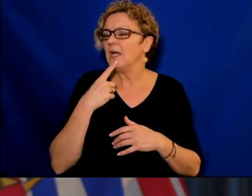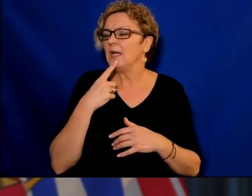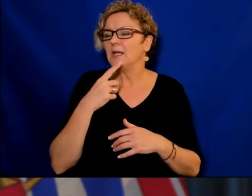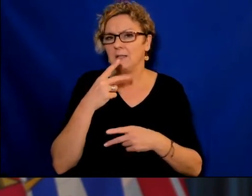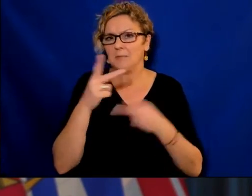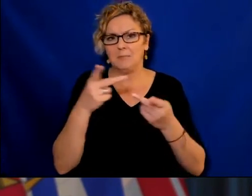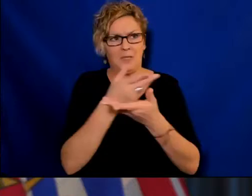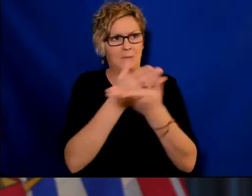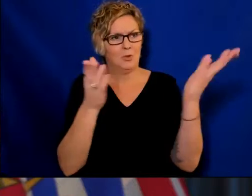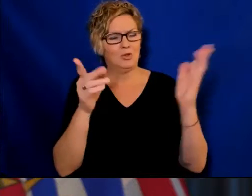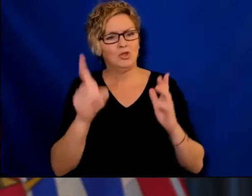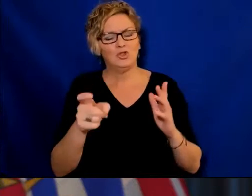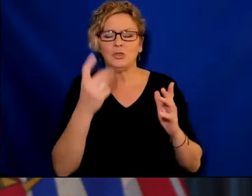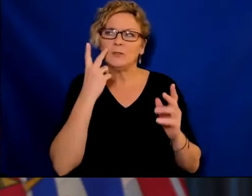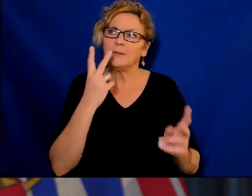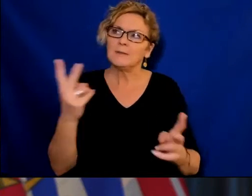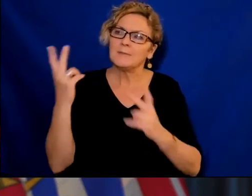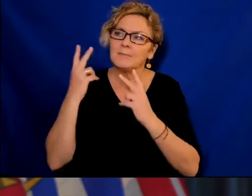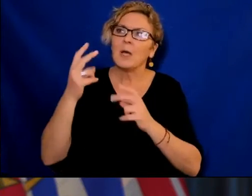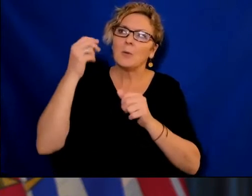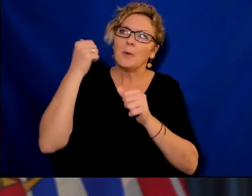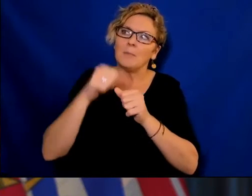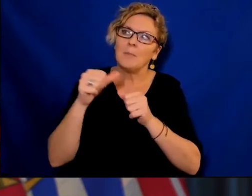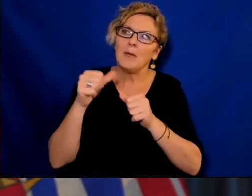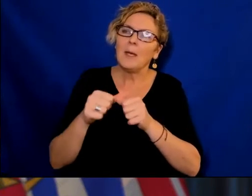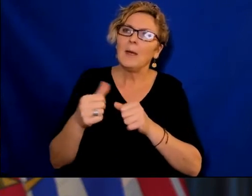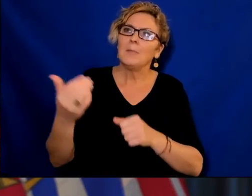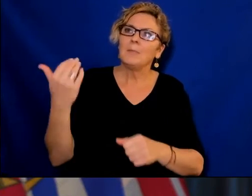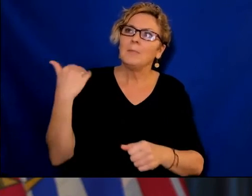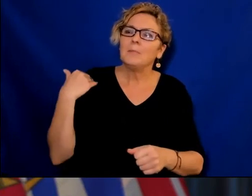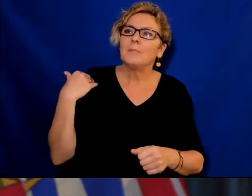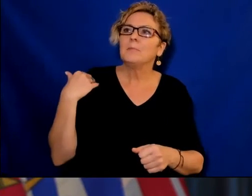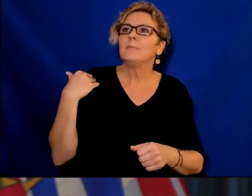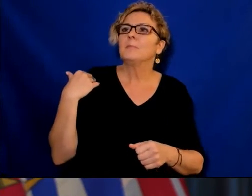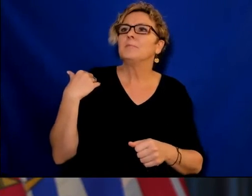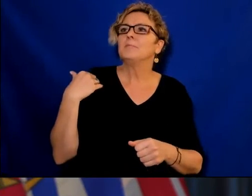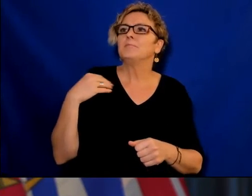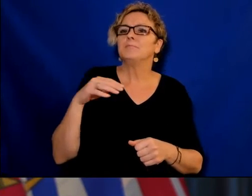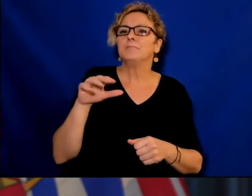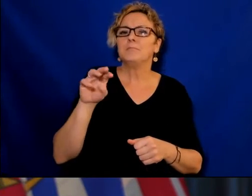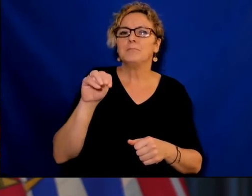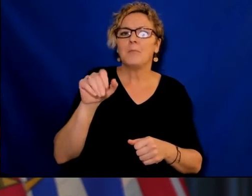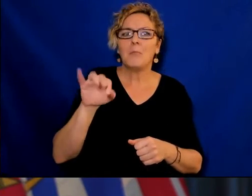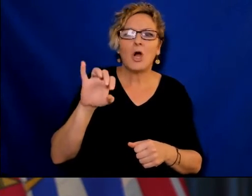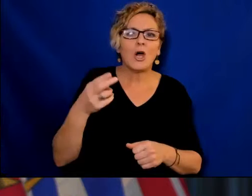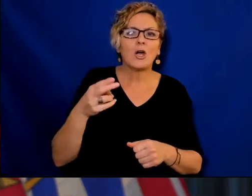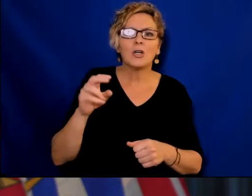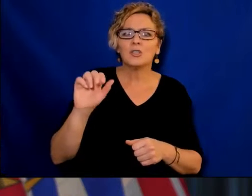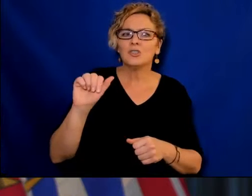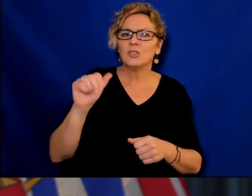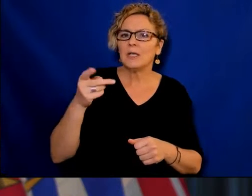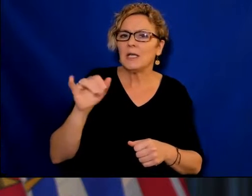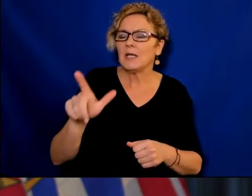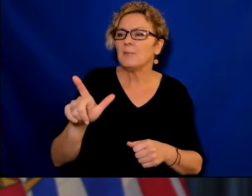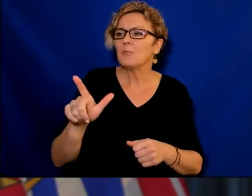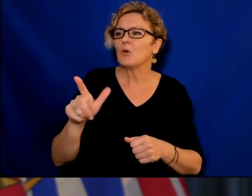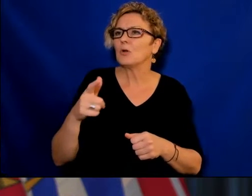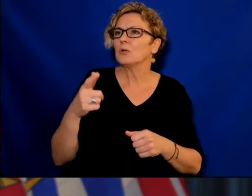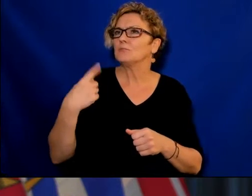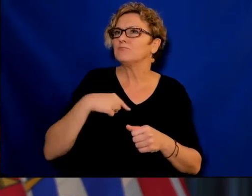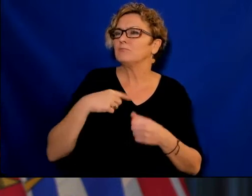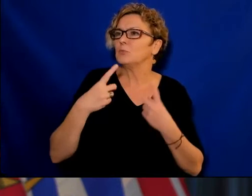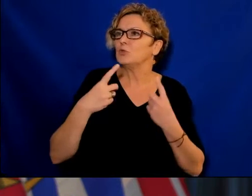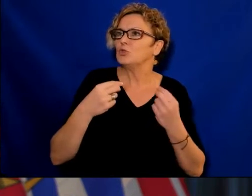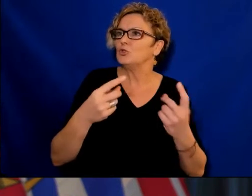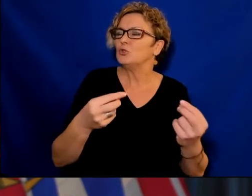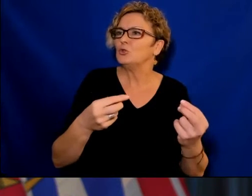to the pandemic. And it sounds like you are reluctant to go back into a lockdown situation.